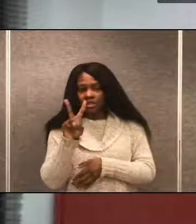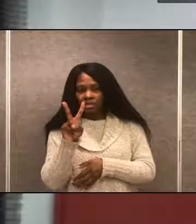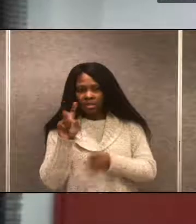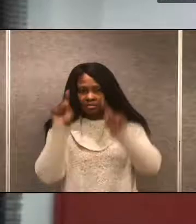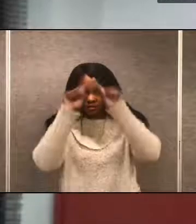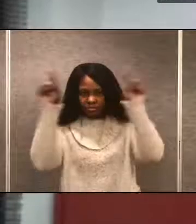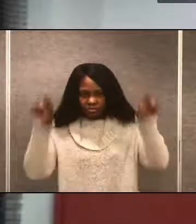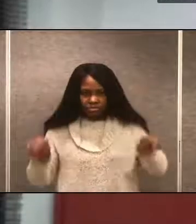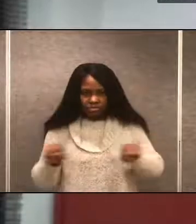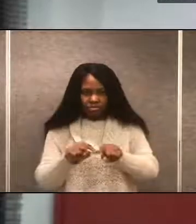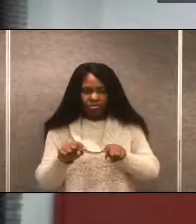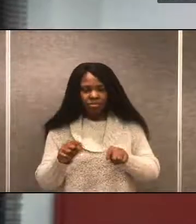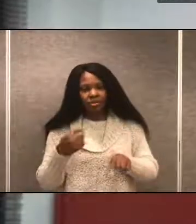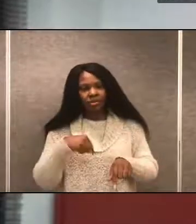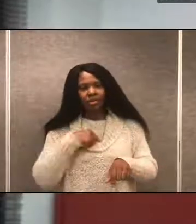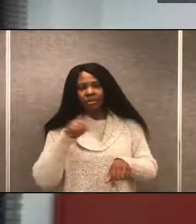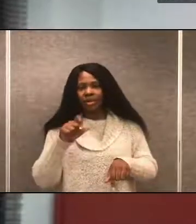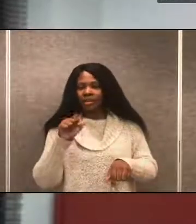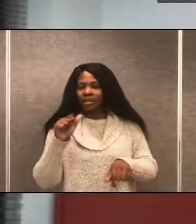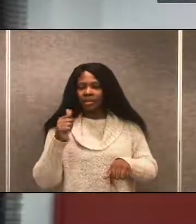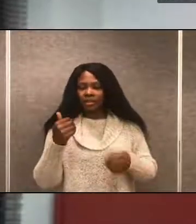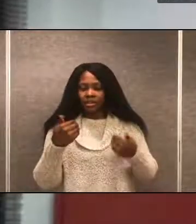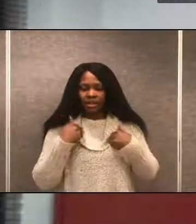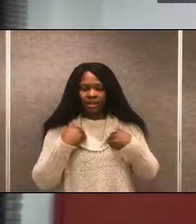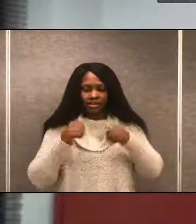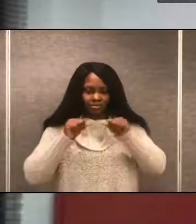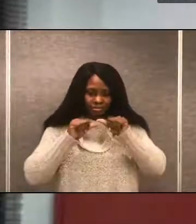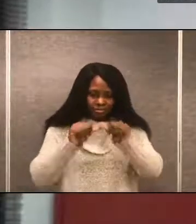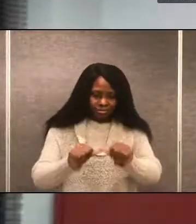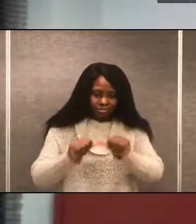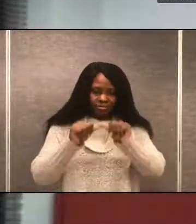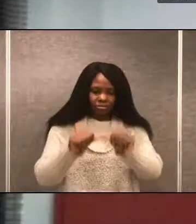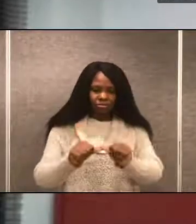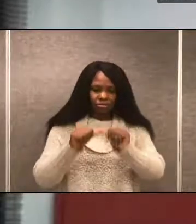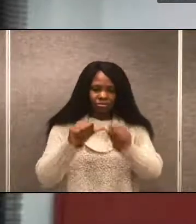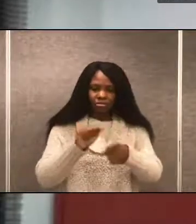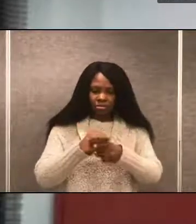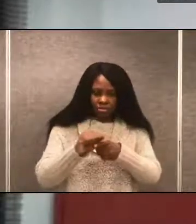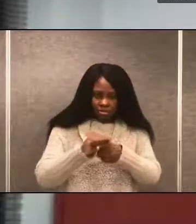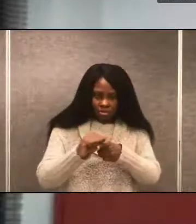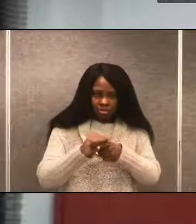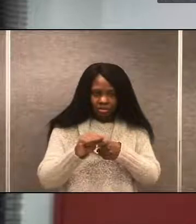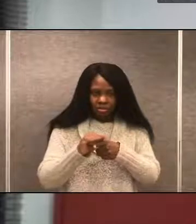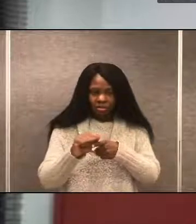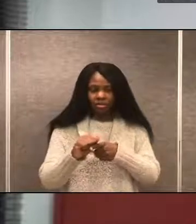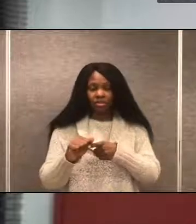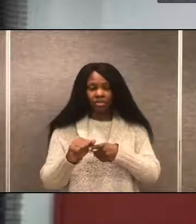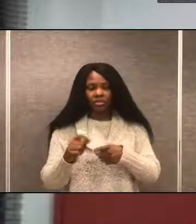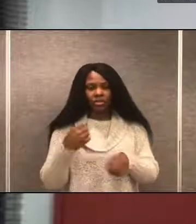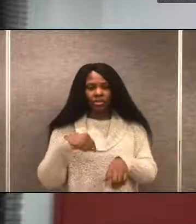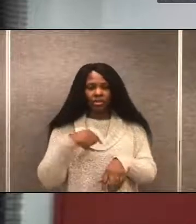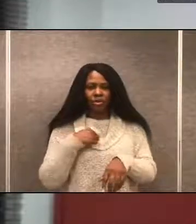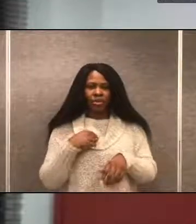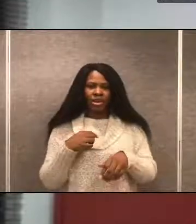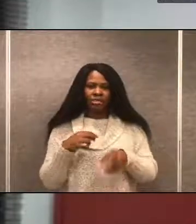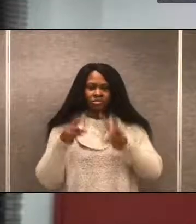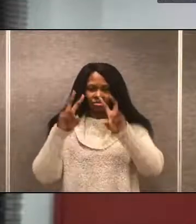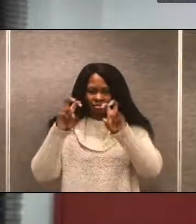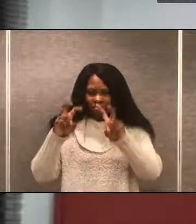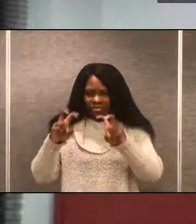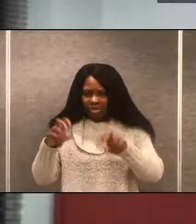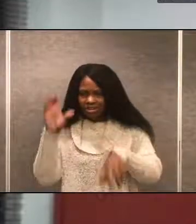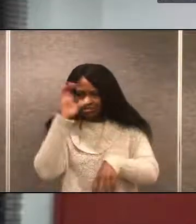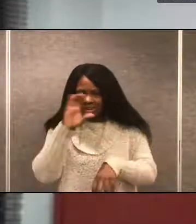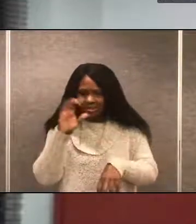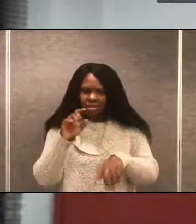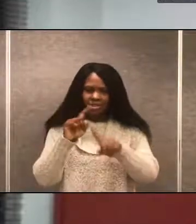training. So we are constantly going through training. We're looking at different ways and different strategies that we're